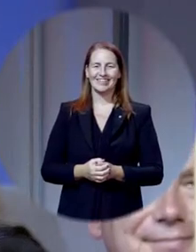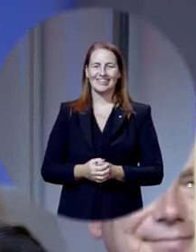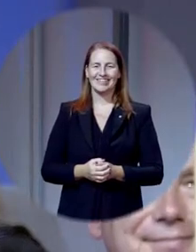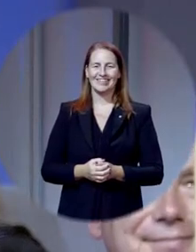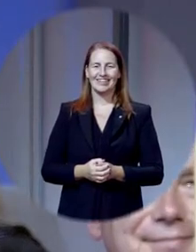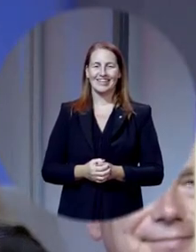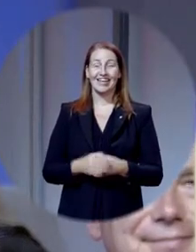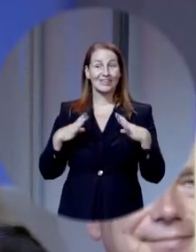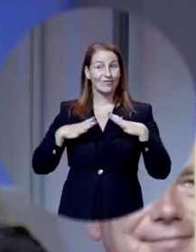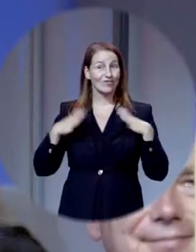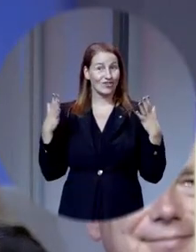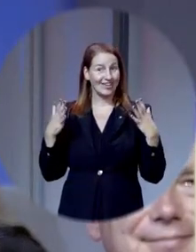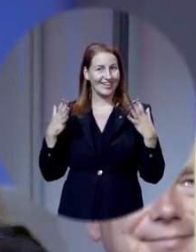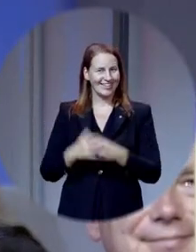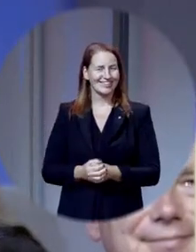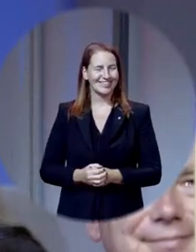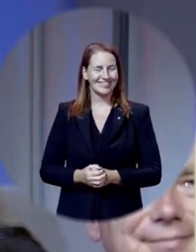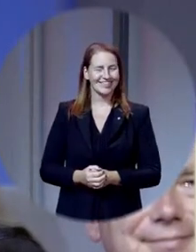It is free.